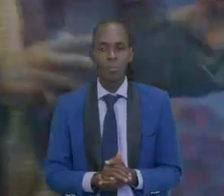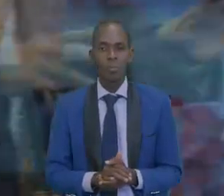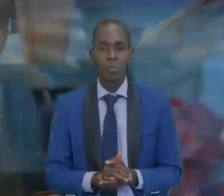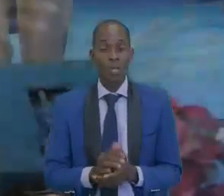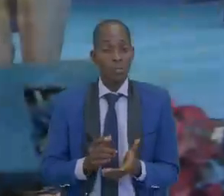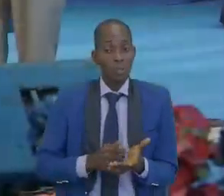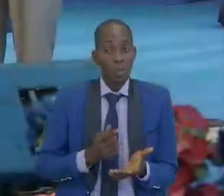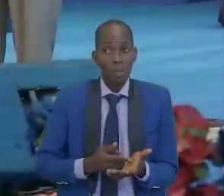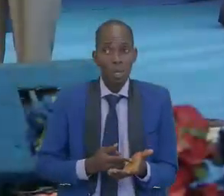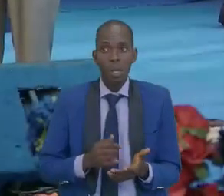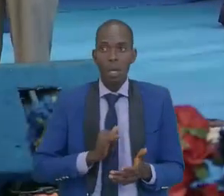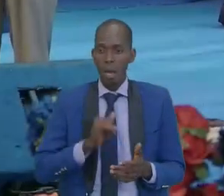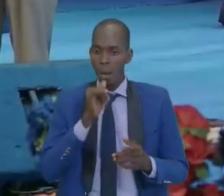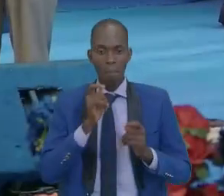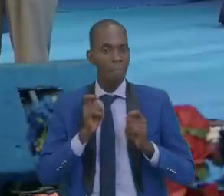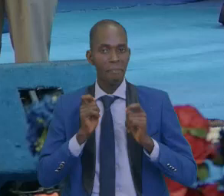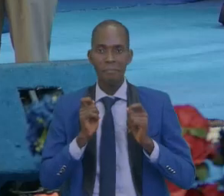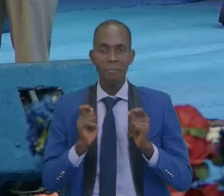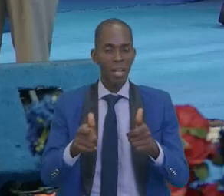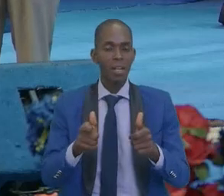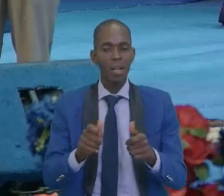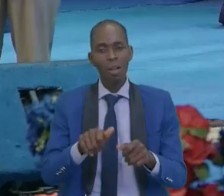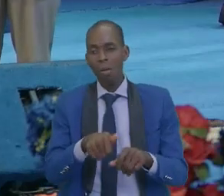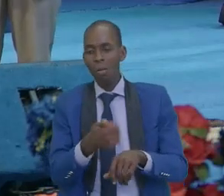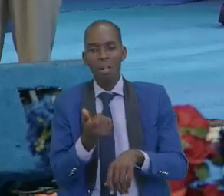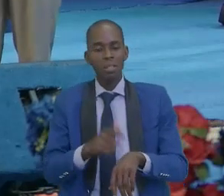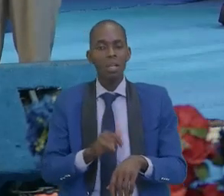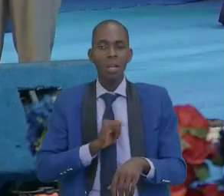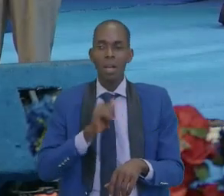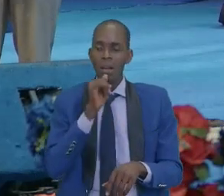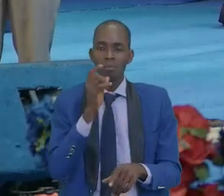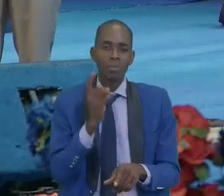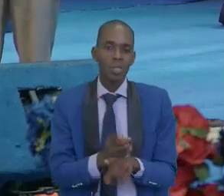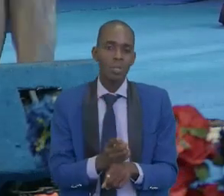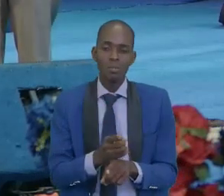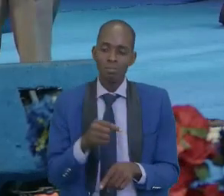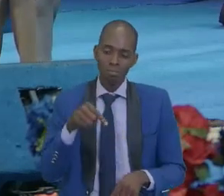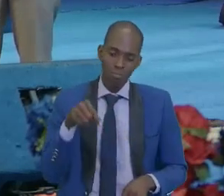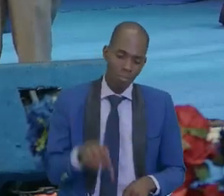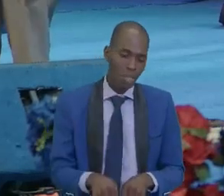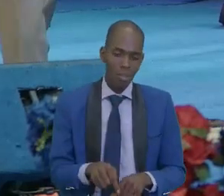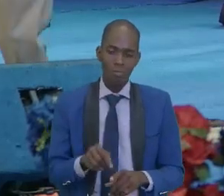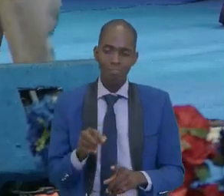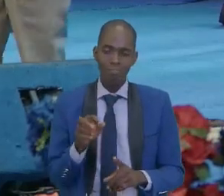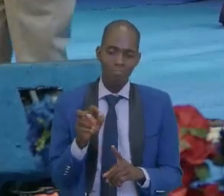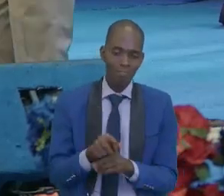Sometimes I'm fast, and the other time I'm just down, pinned down.